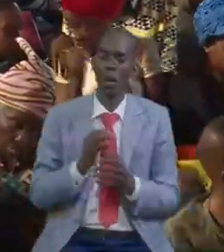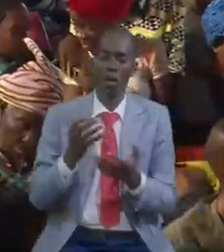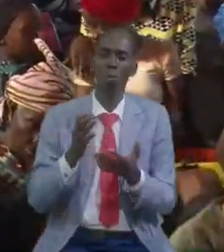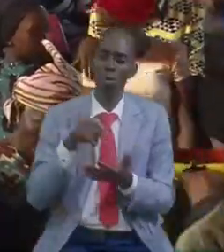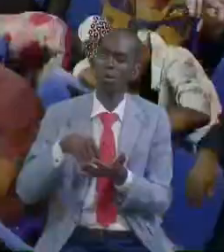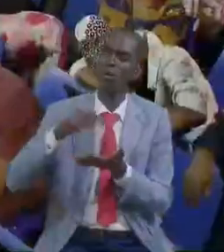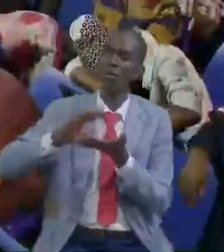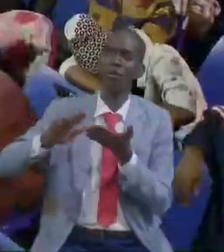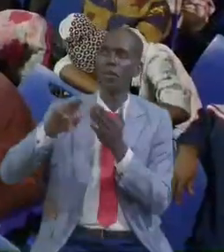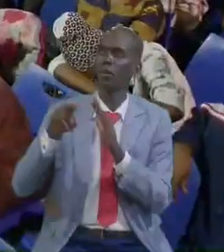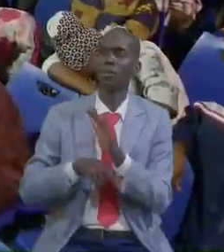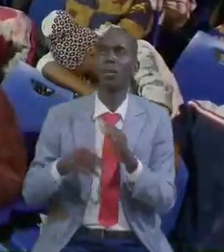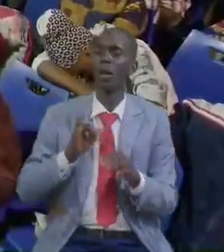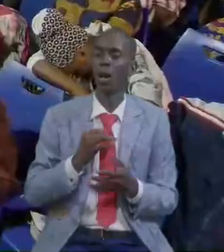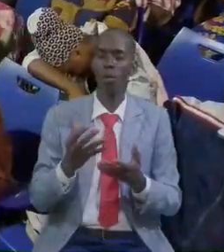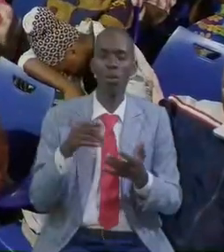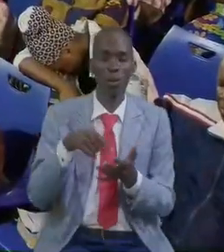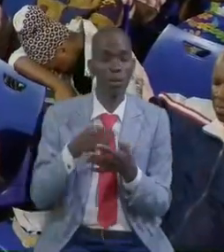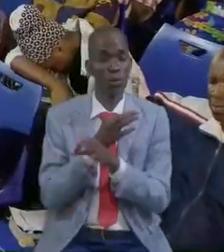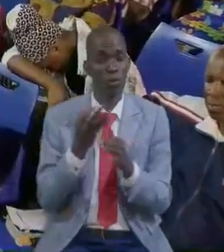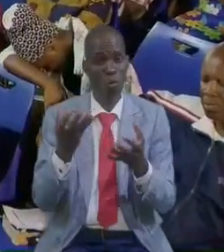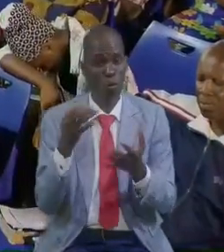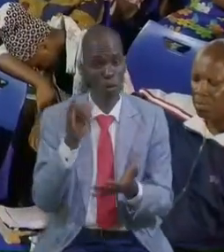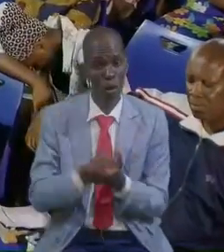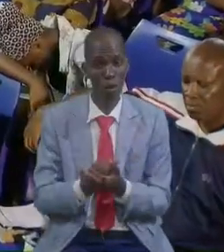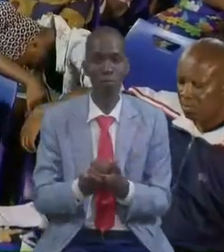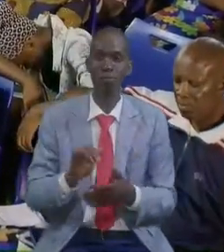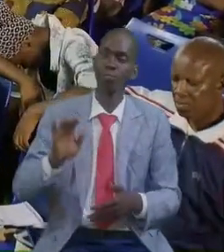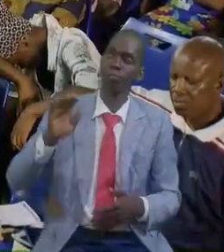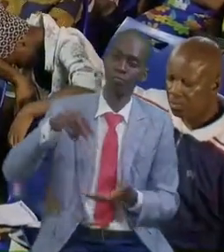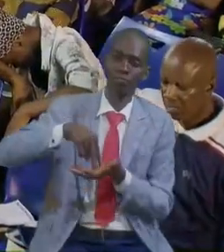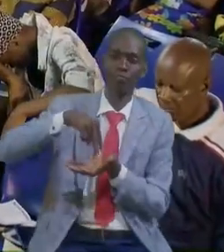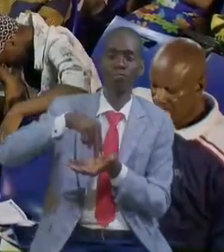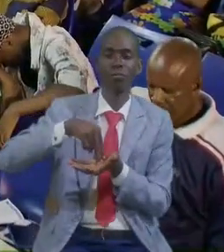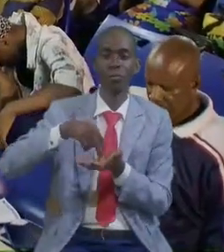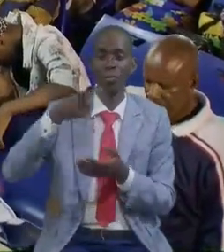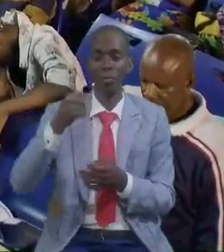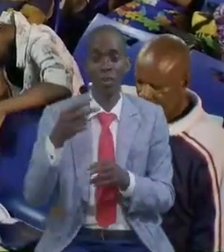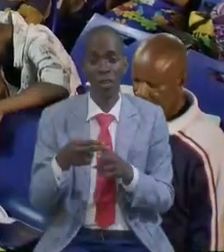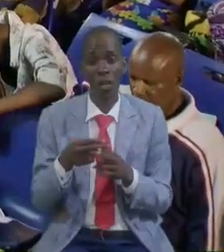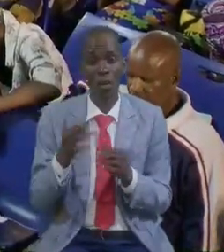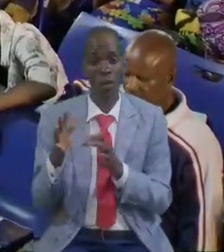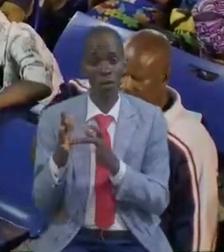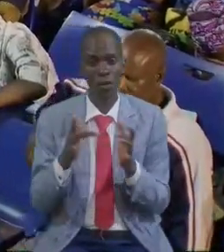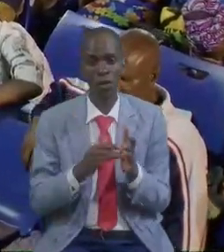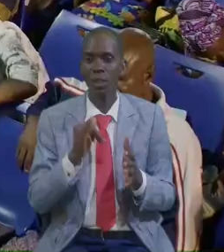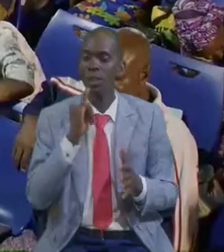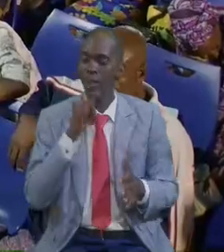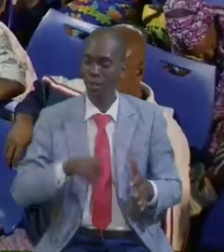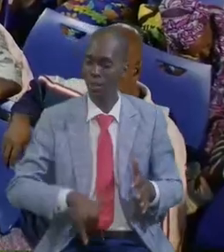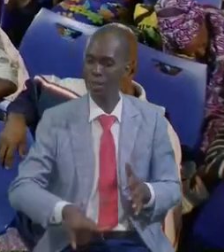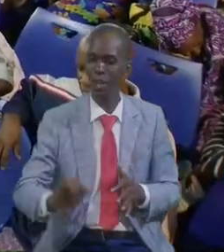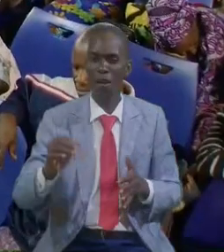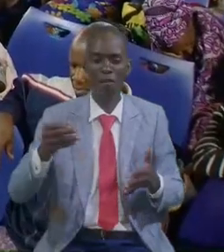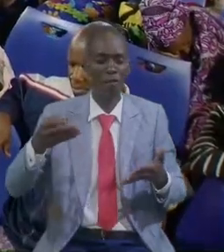want this freedom. Just stand up. The name of Jesus is still as fresh as it had